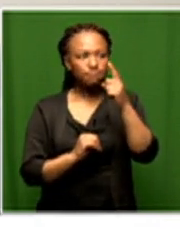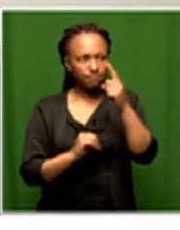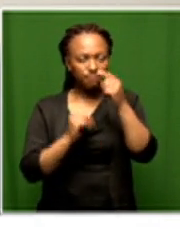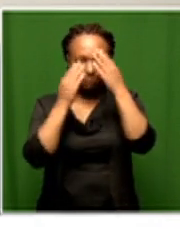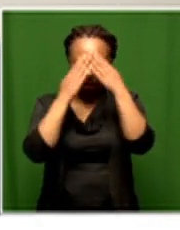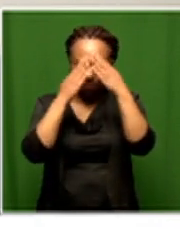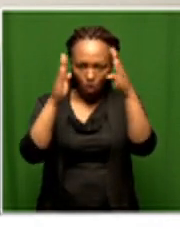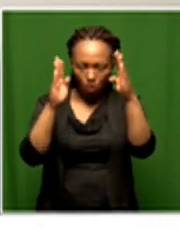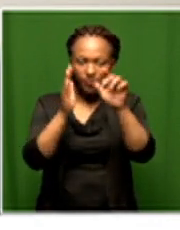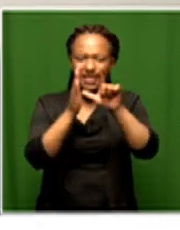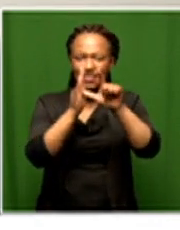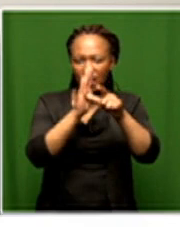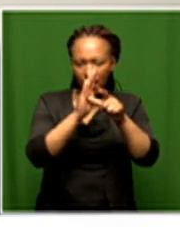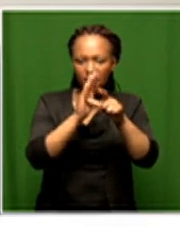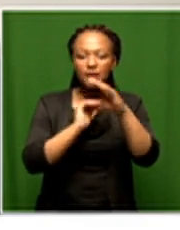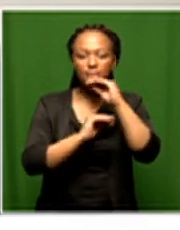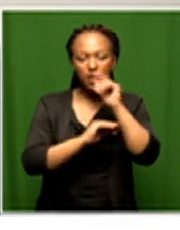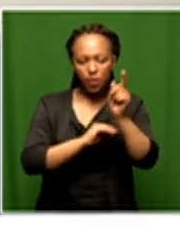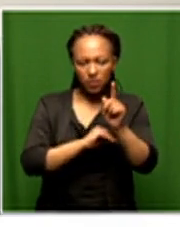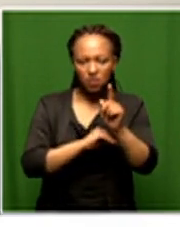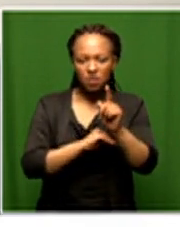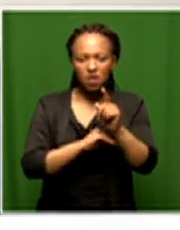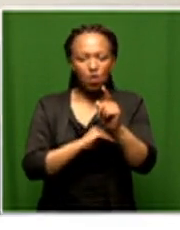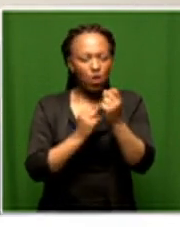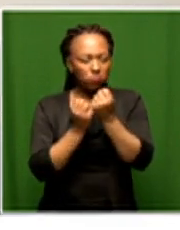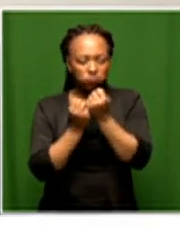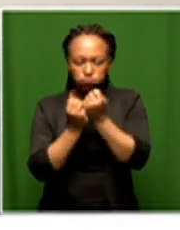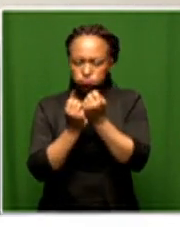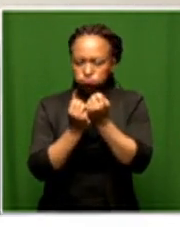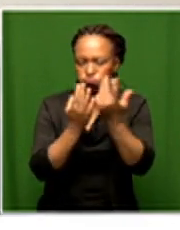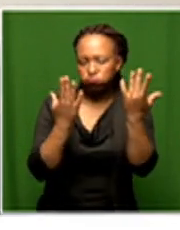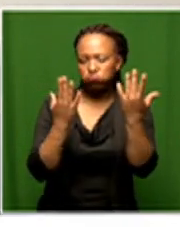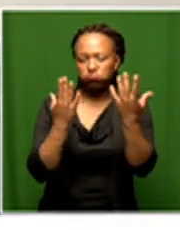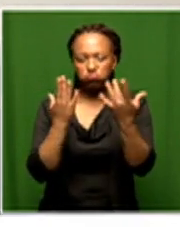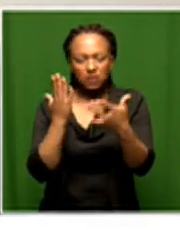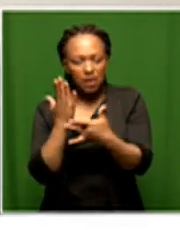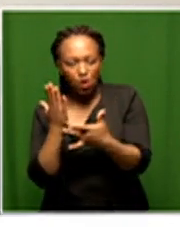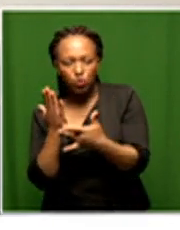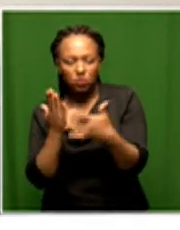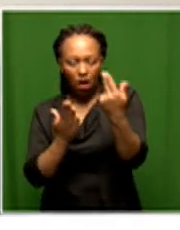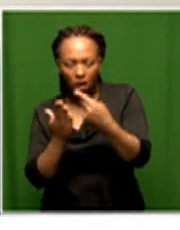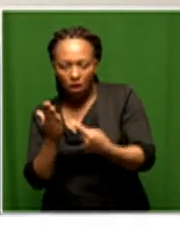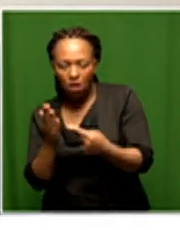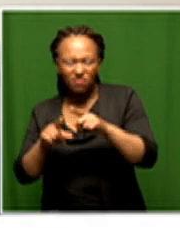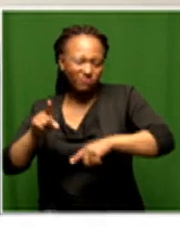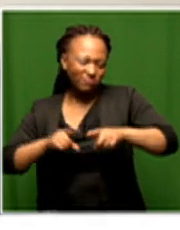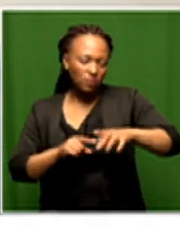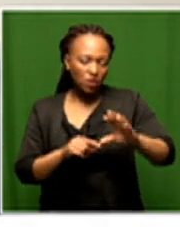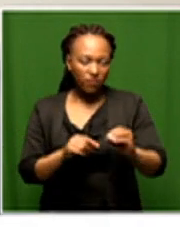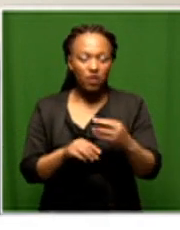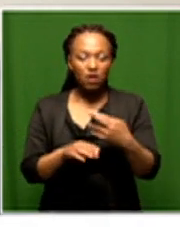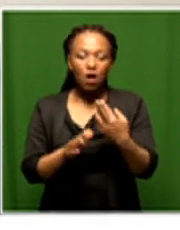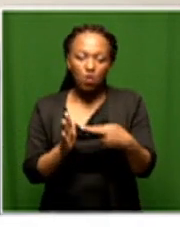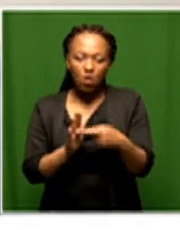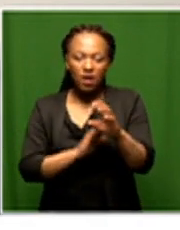of what design is. So obviously it being multimedia, animation, illustration, it serves a function.